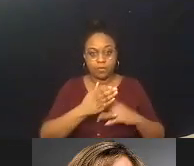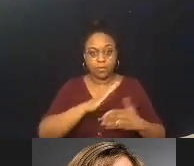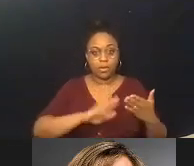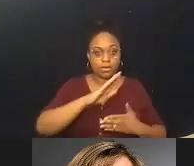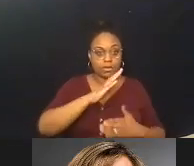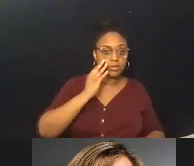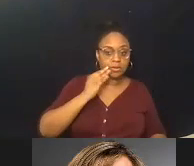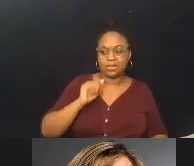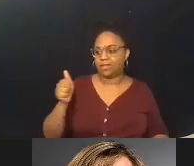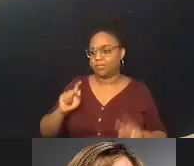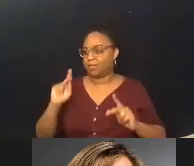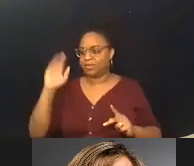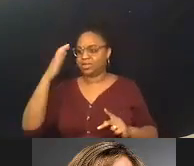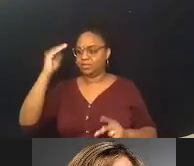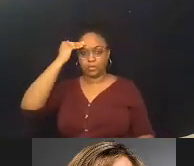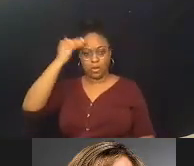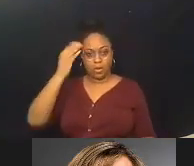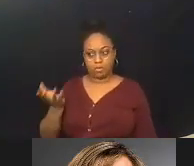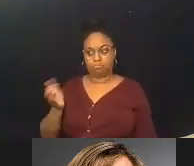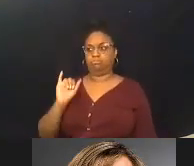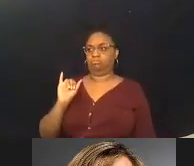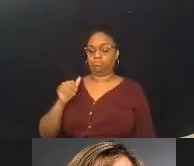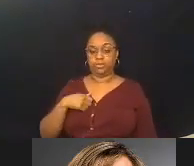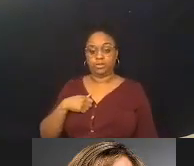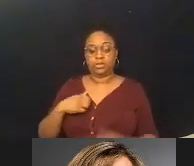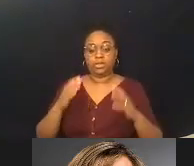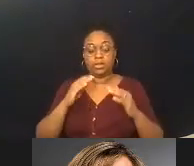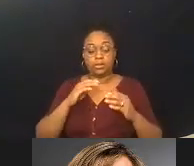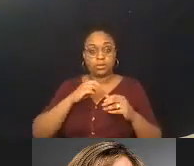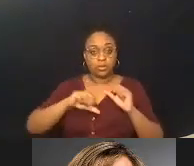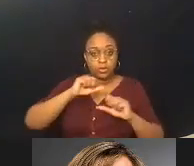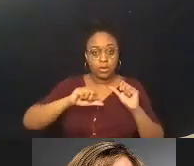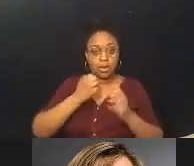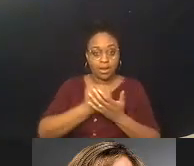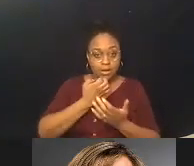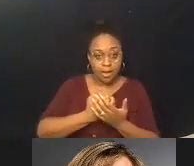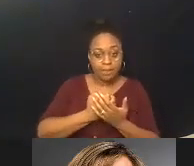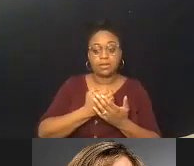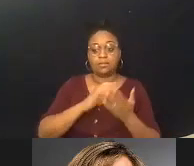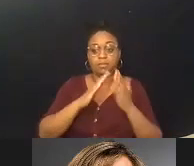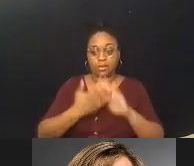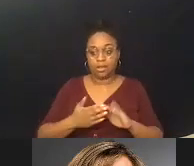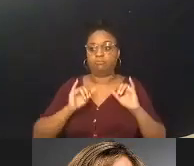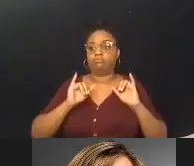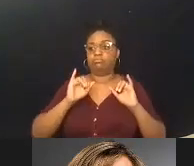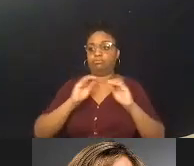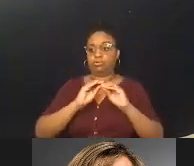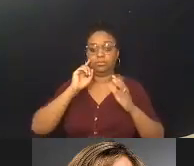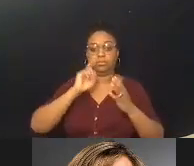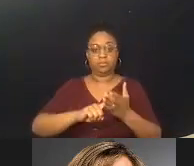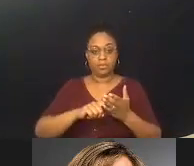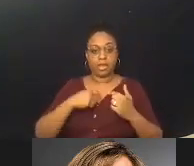naturally. Socioeconomics became more important to me. I went to a fairly wealthy private college, and folks just seemed